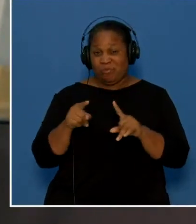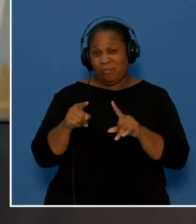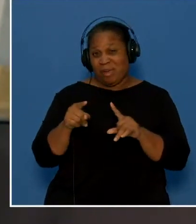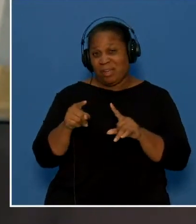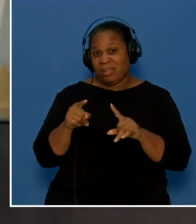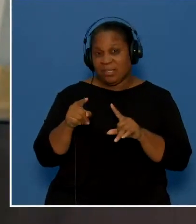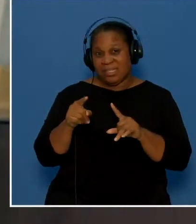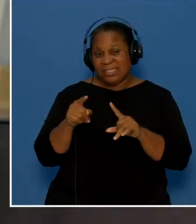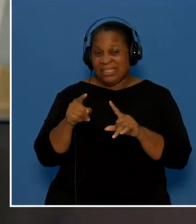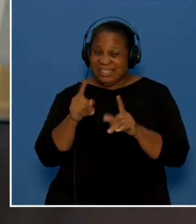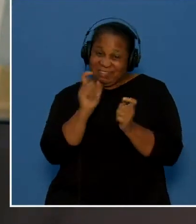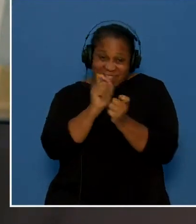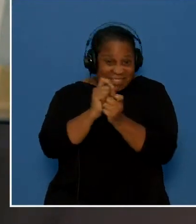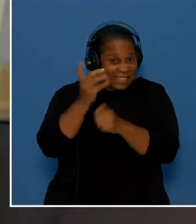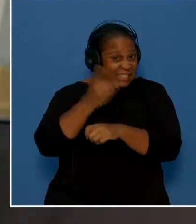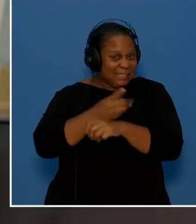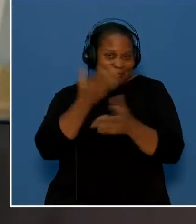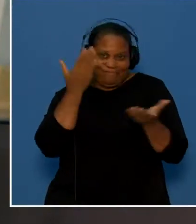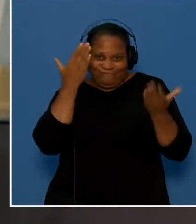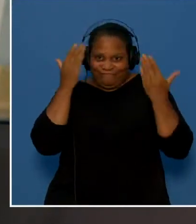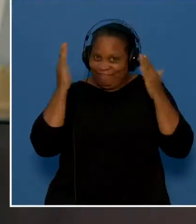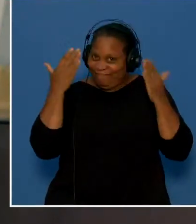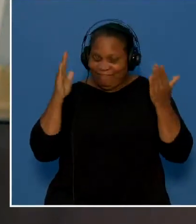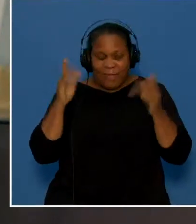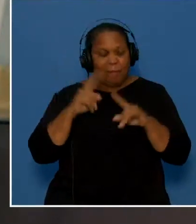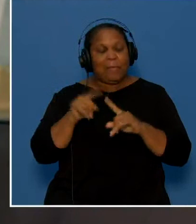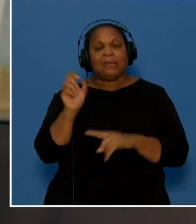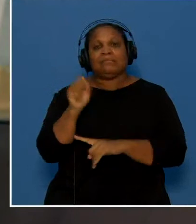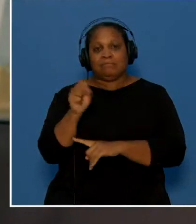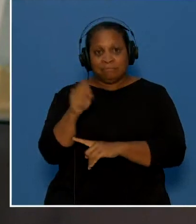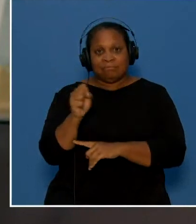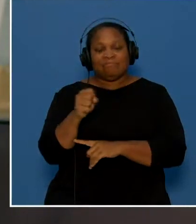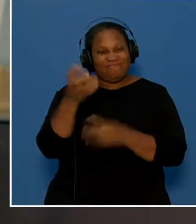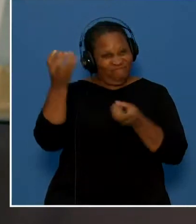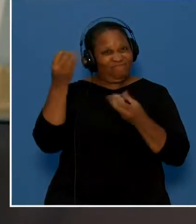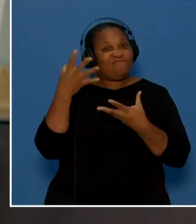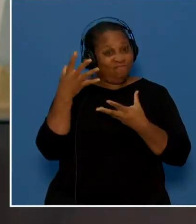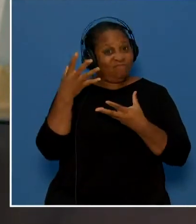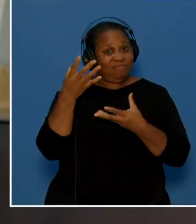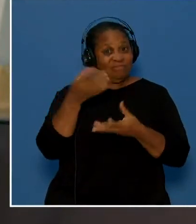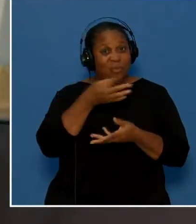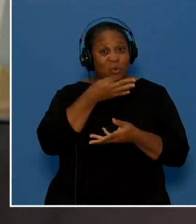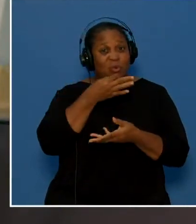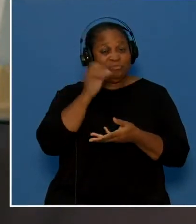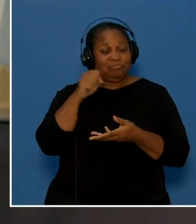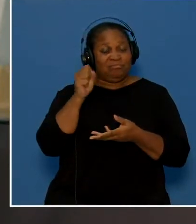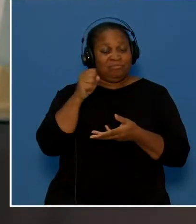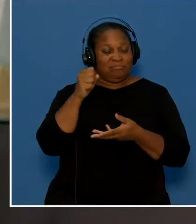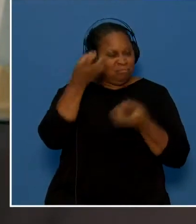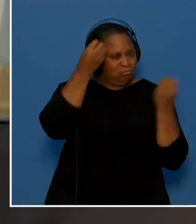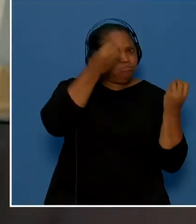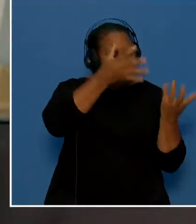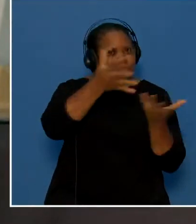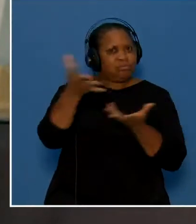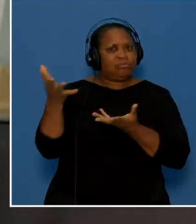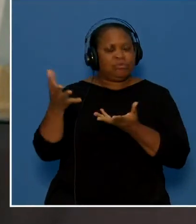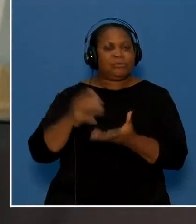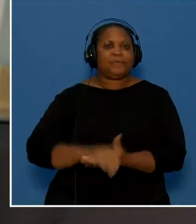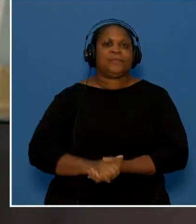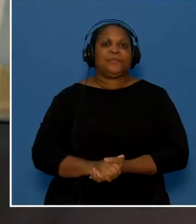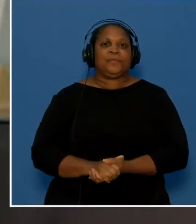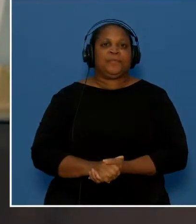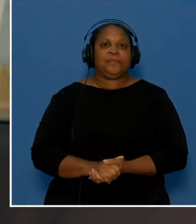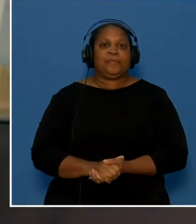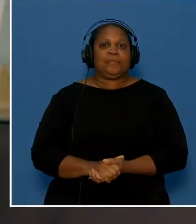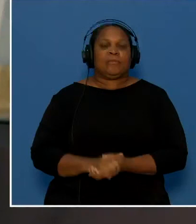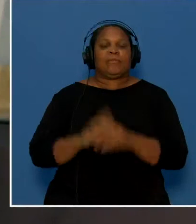a definitive date, we don't have that information as of yet. But certainly when that information becomes available, the public will be made aware of that. Now,